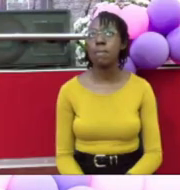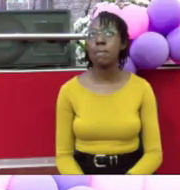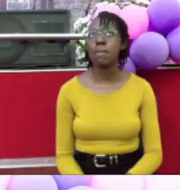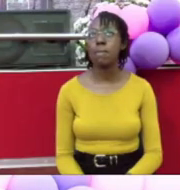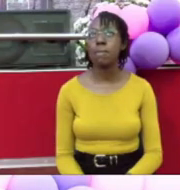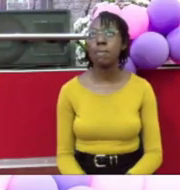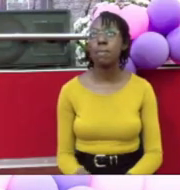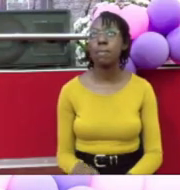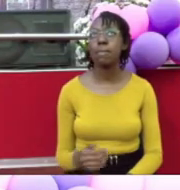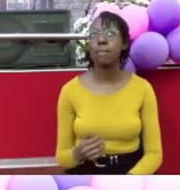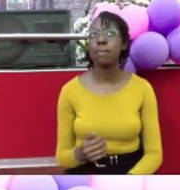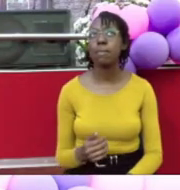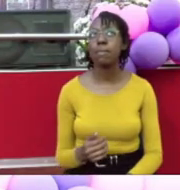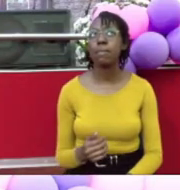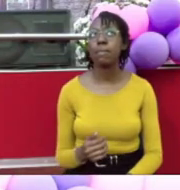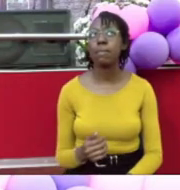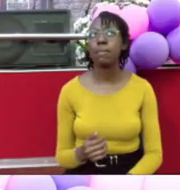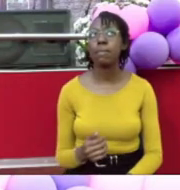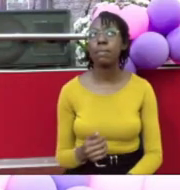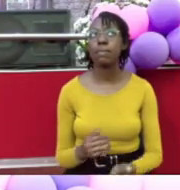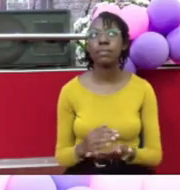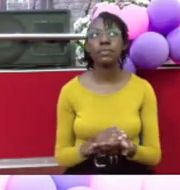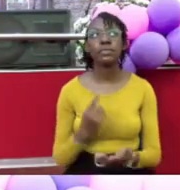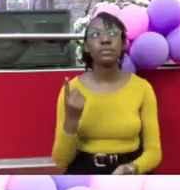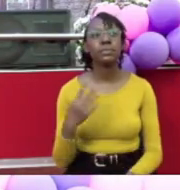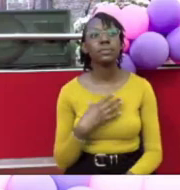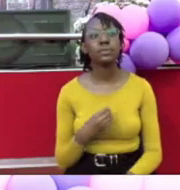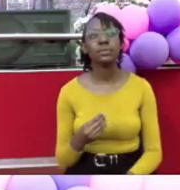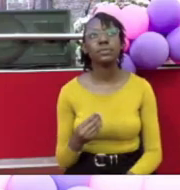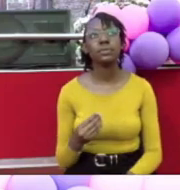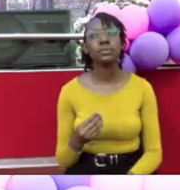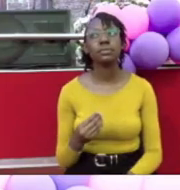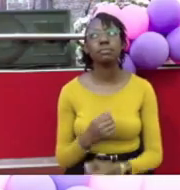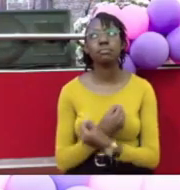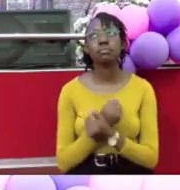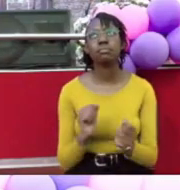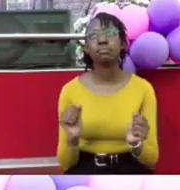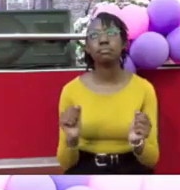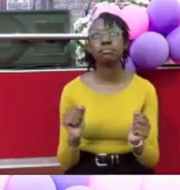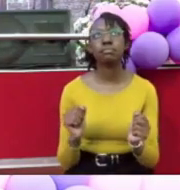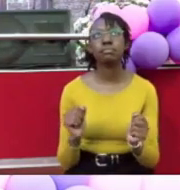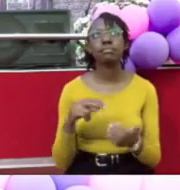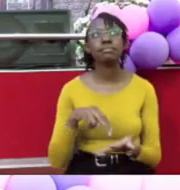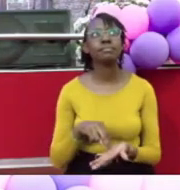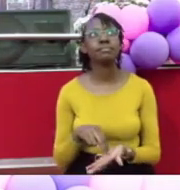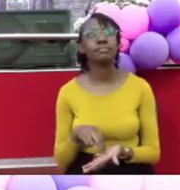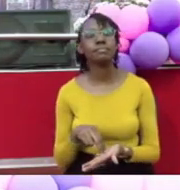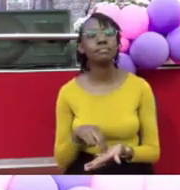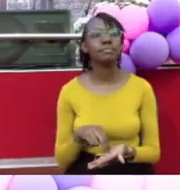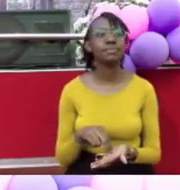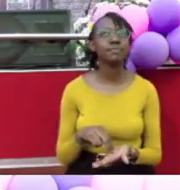umeinua mkono, there's a hand raised up. Pana mkono pale juu. Let's just stand up. Unaweza simama